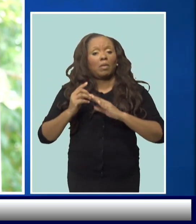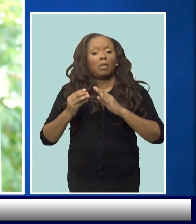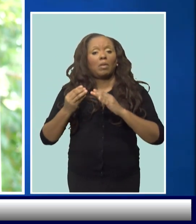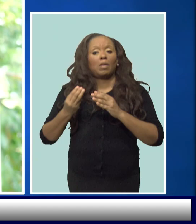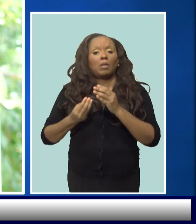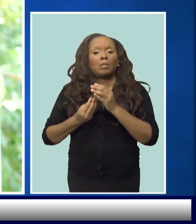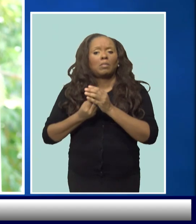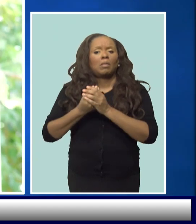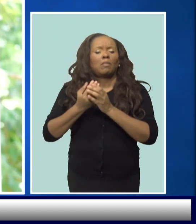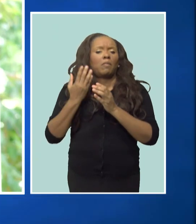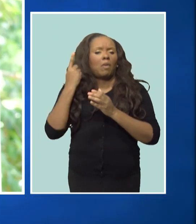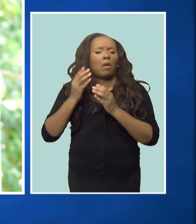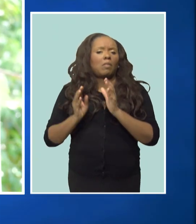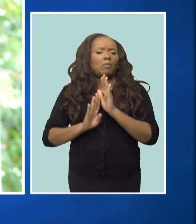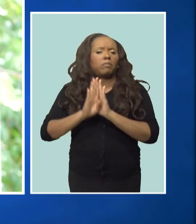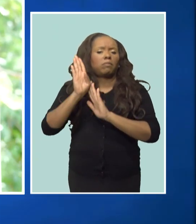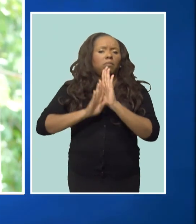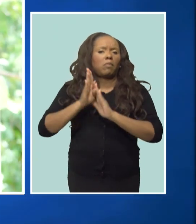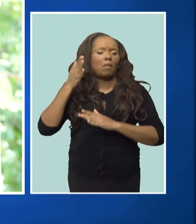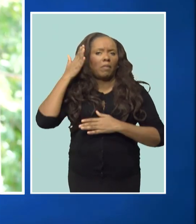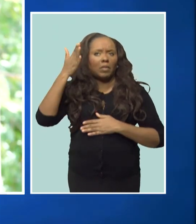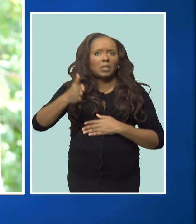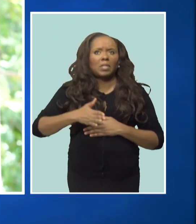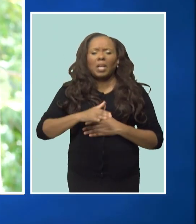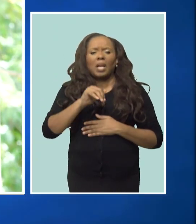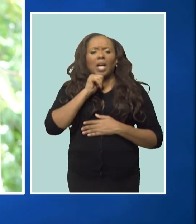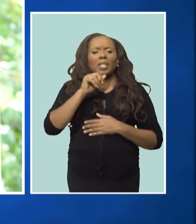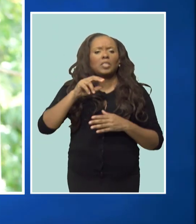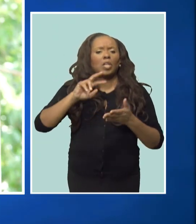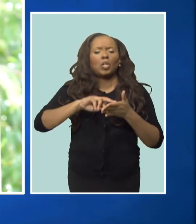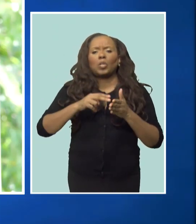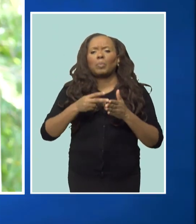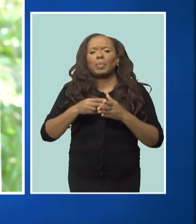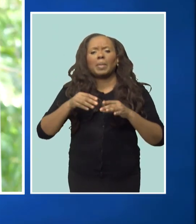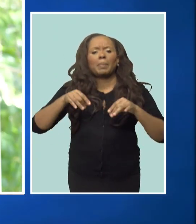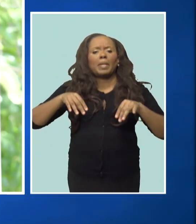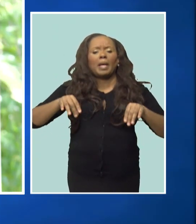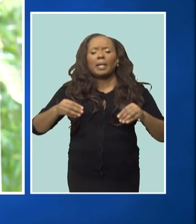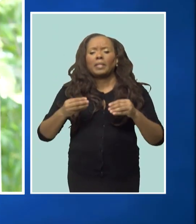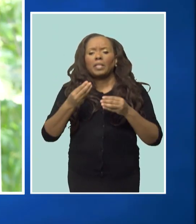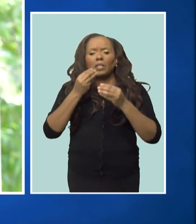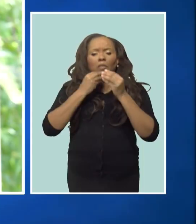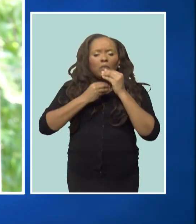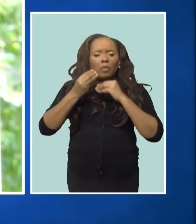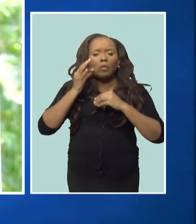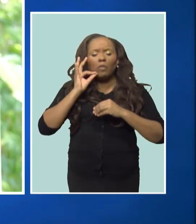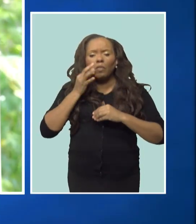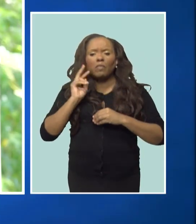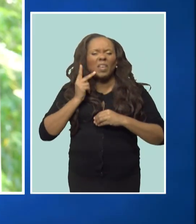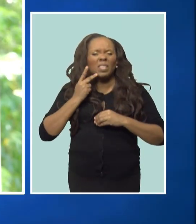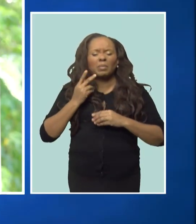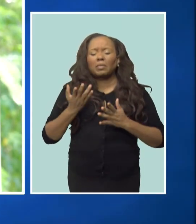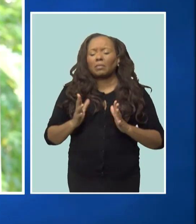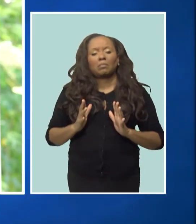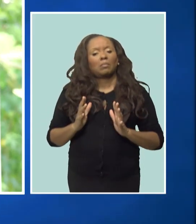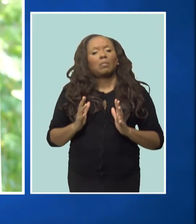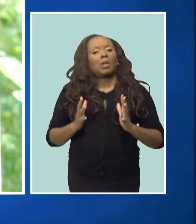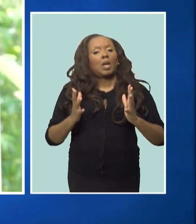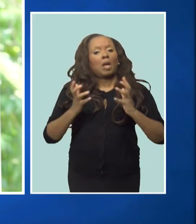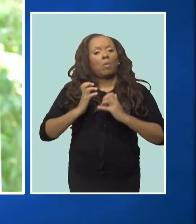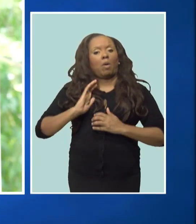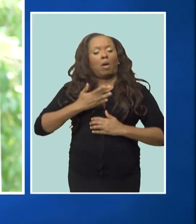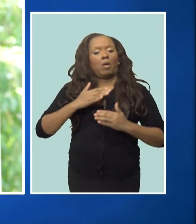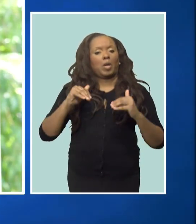yams and breadfruits and meadows. I'm referring to our young men and women. To say that we live in